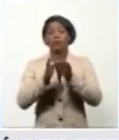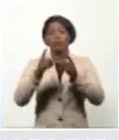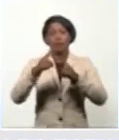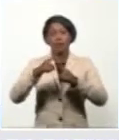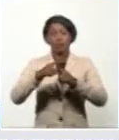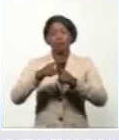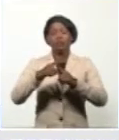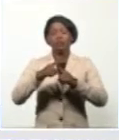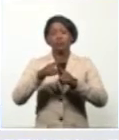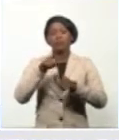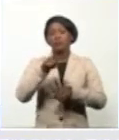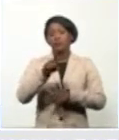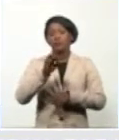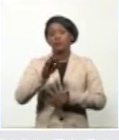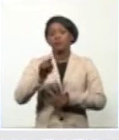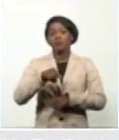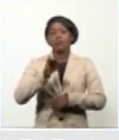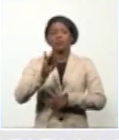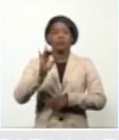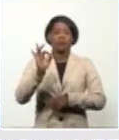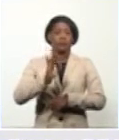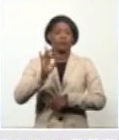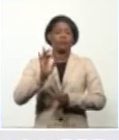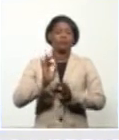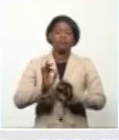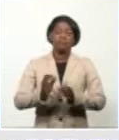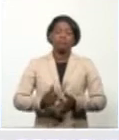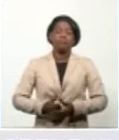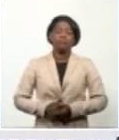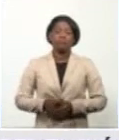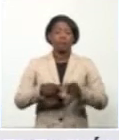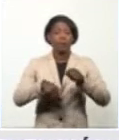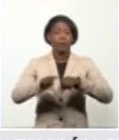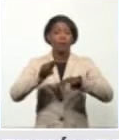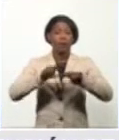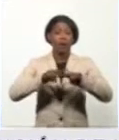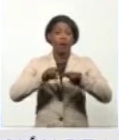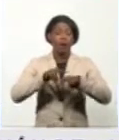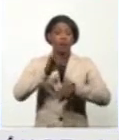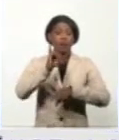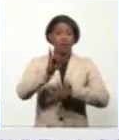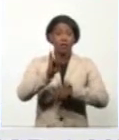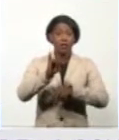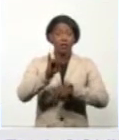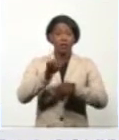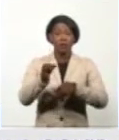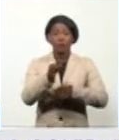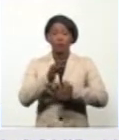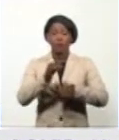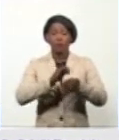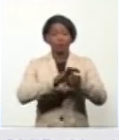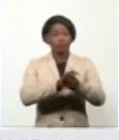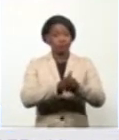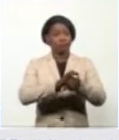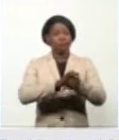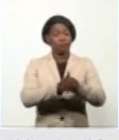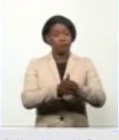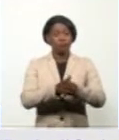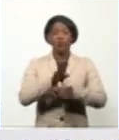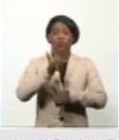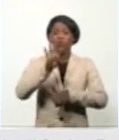By province, as has also been happening in recent days, of the 16 cases, 13 are from